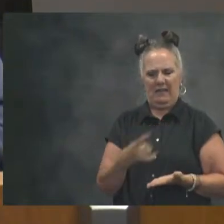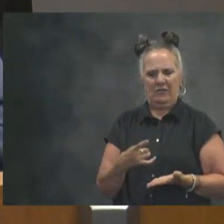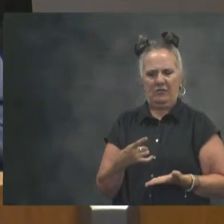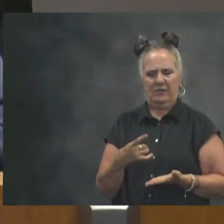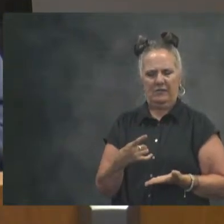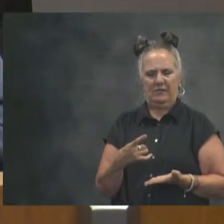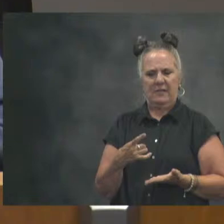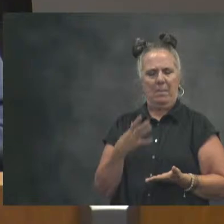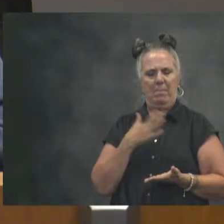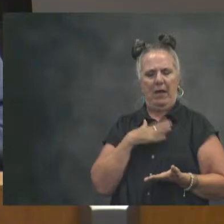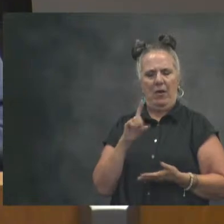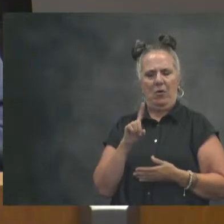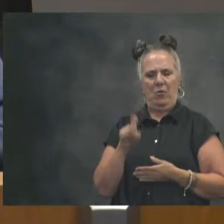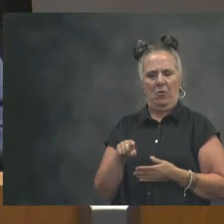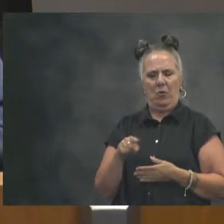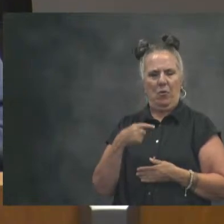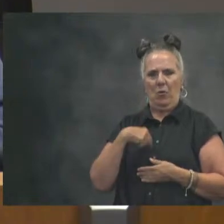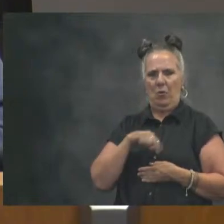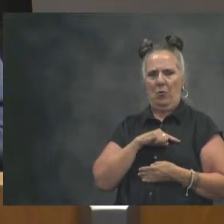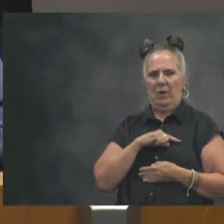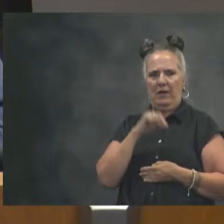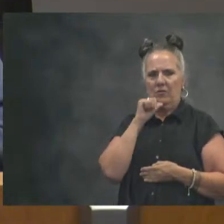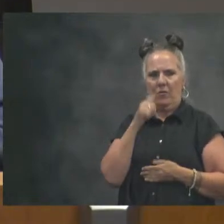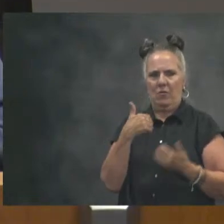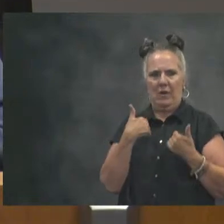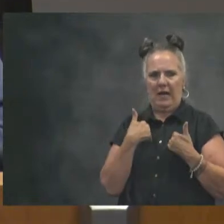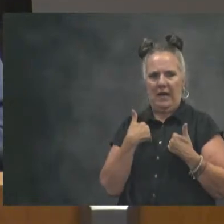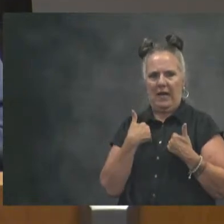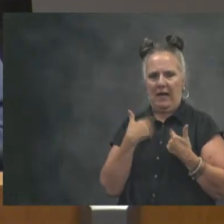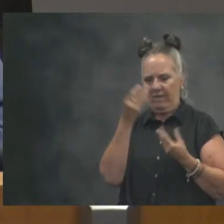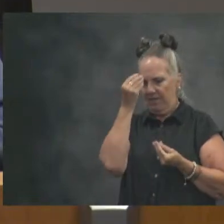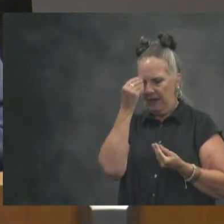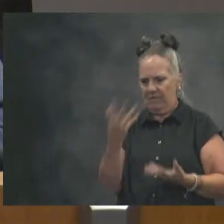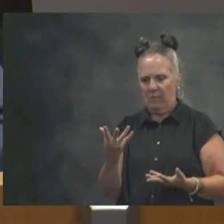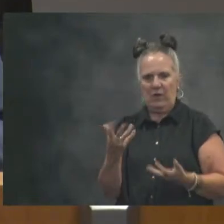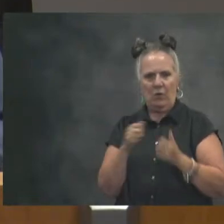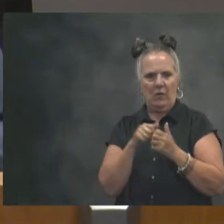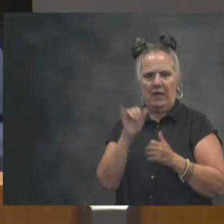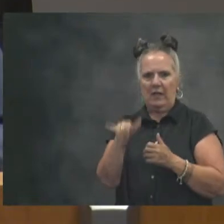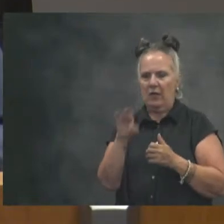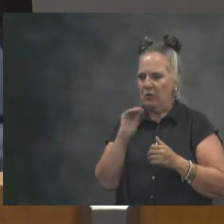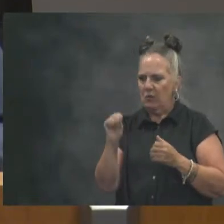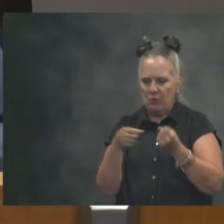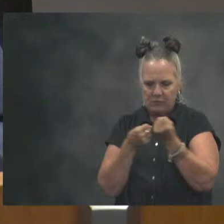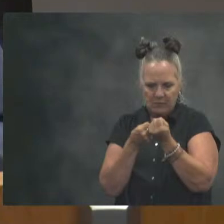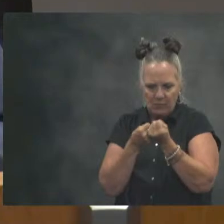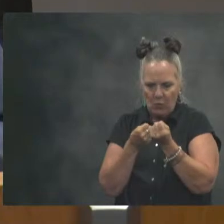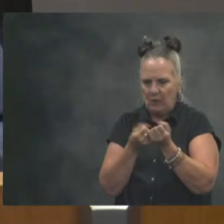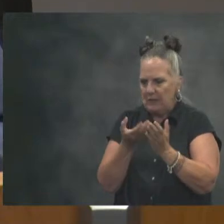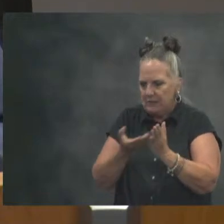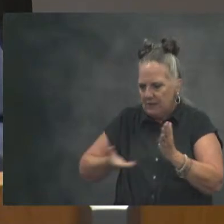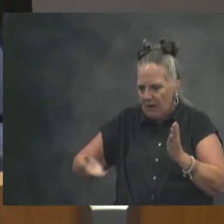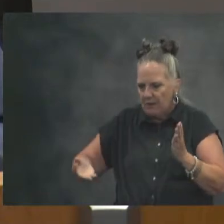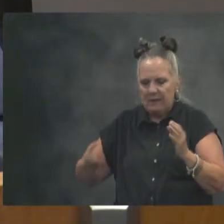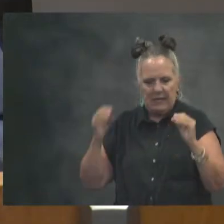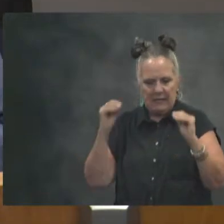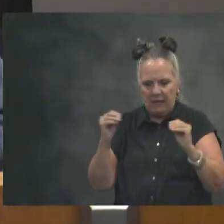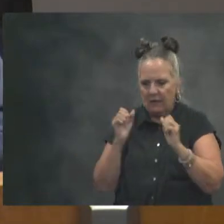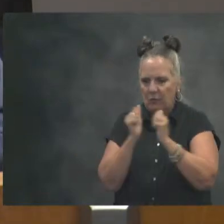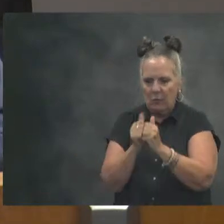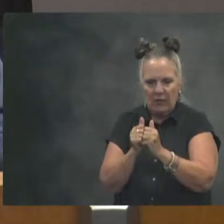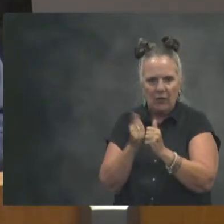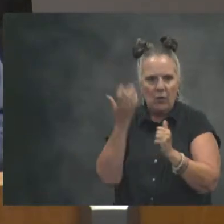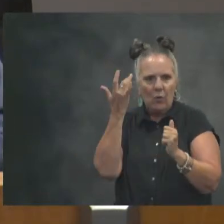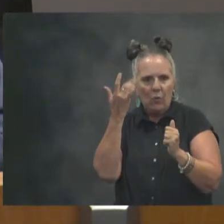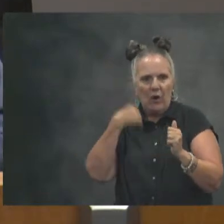my question is, you know, we don't have any information with this. There's no supporting documents, nothing. We're just asked to